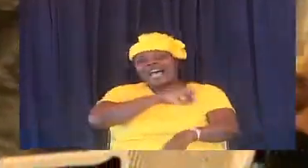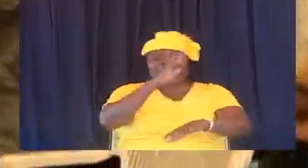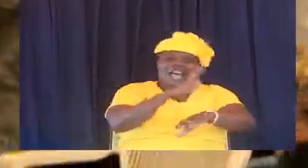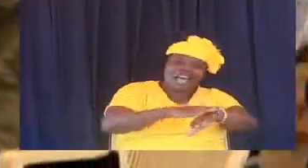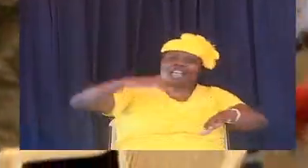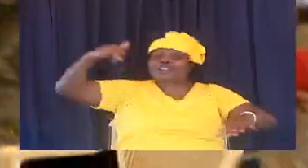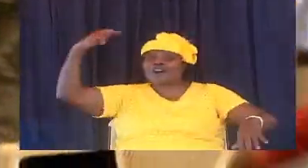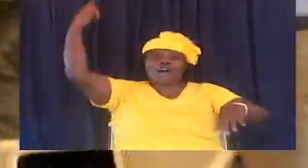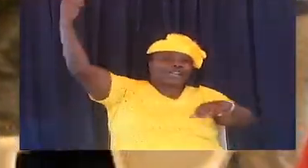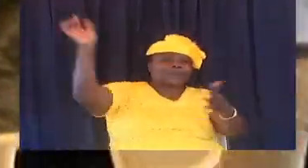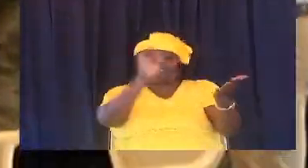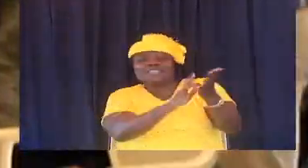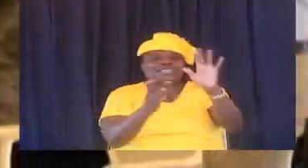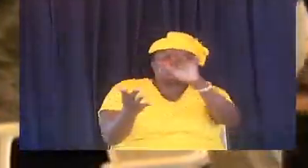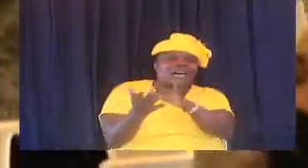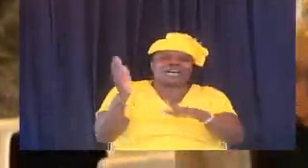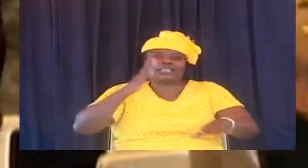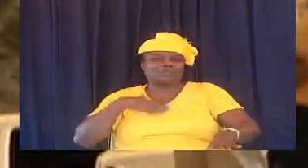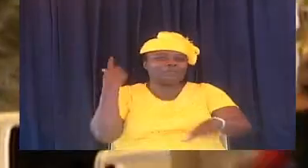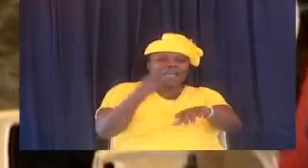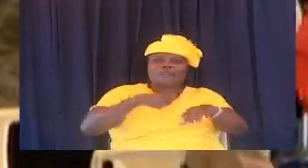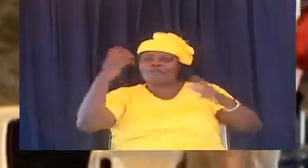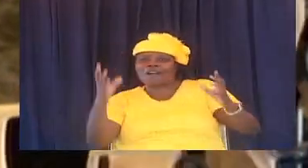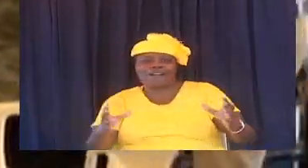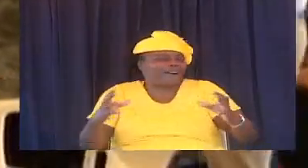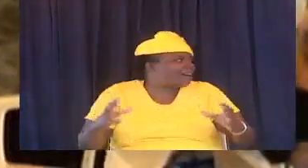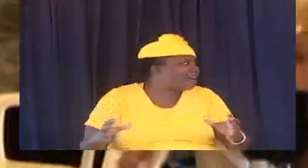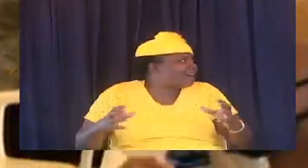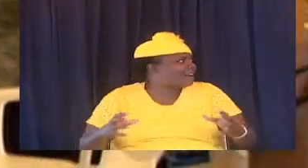him. I call him Jesus, my